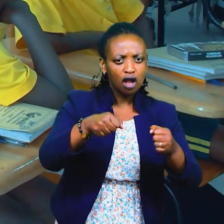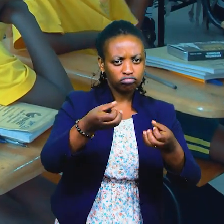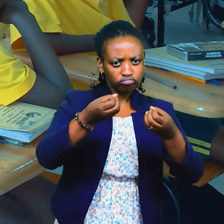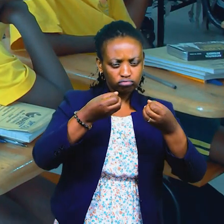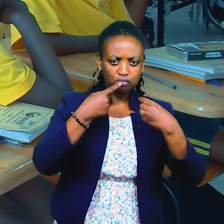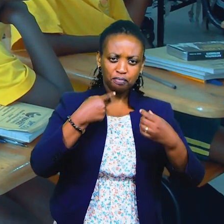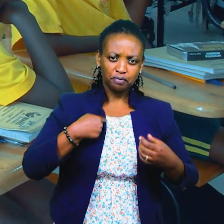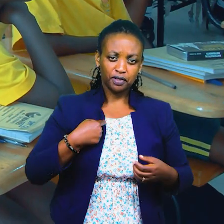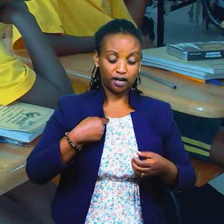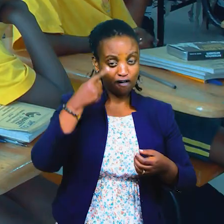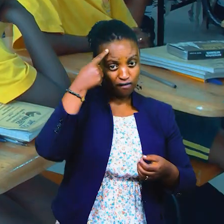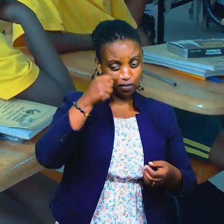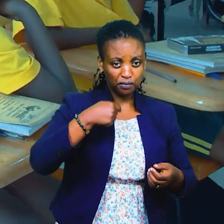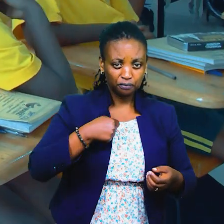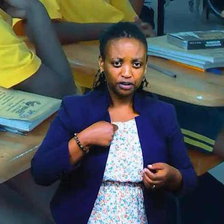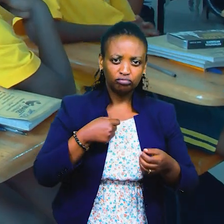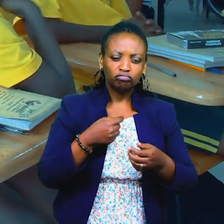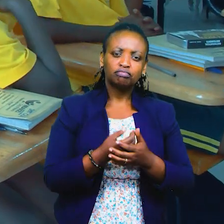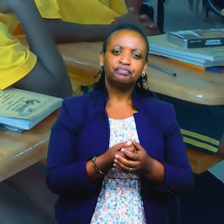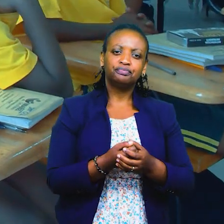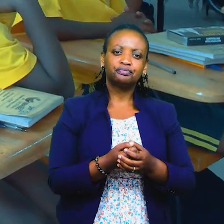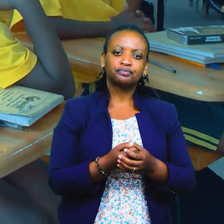to identify for me